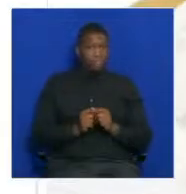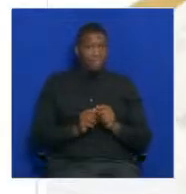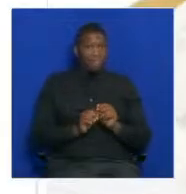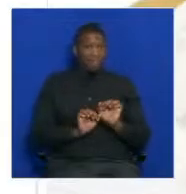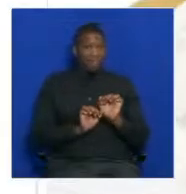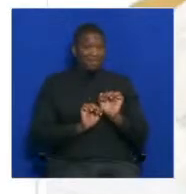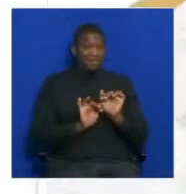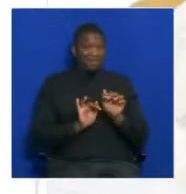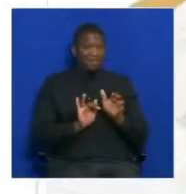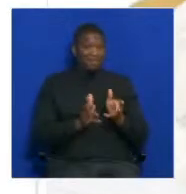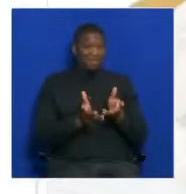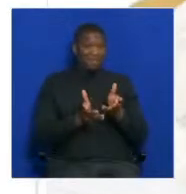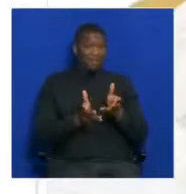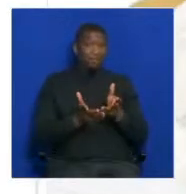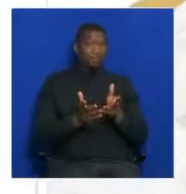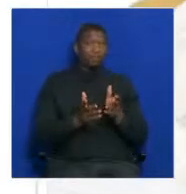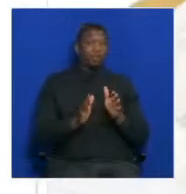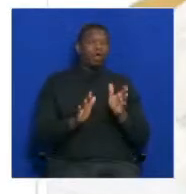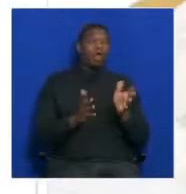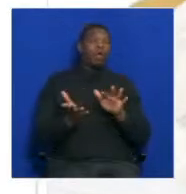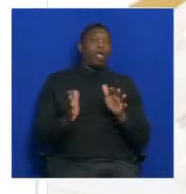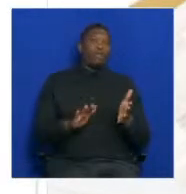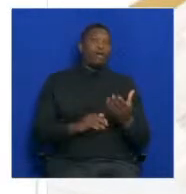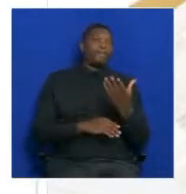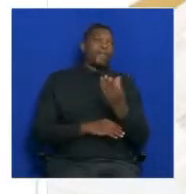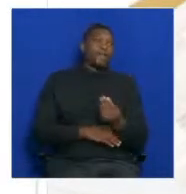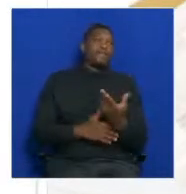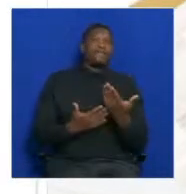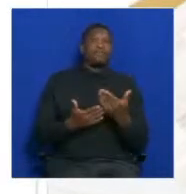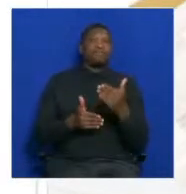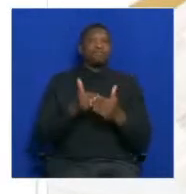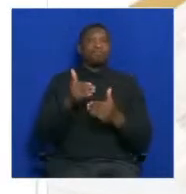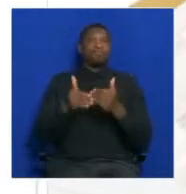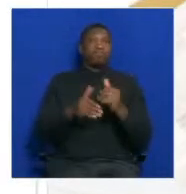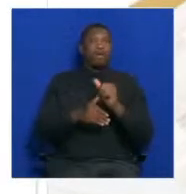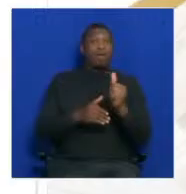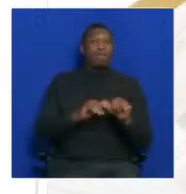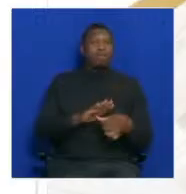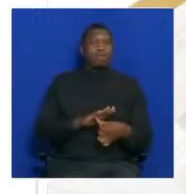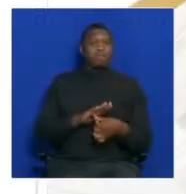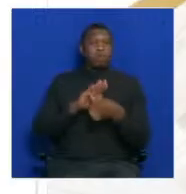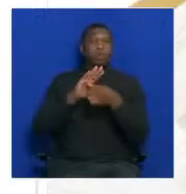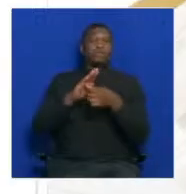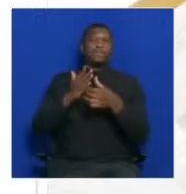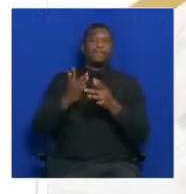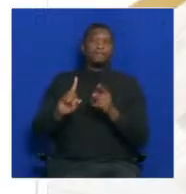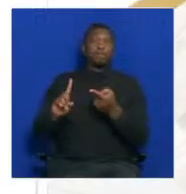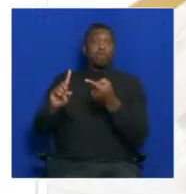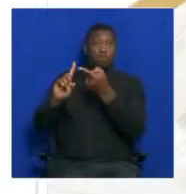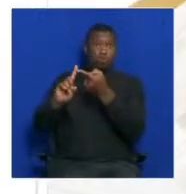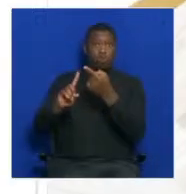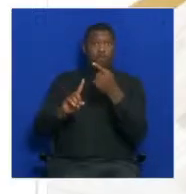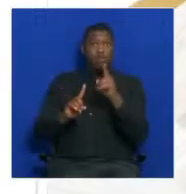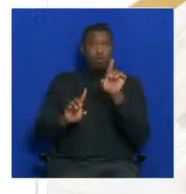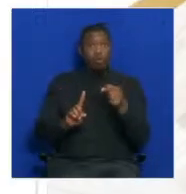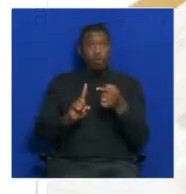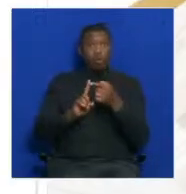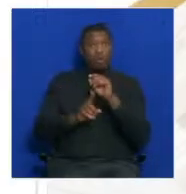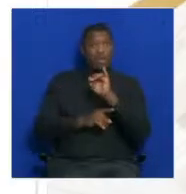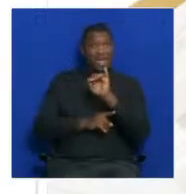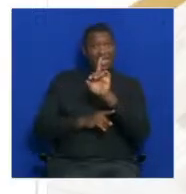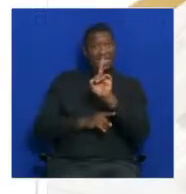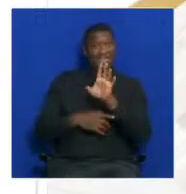There is, however, a further and equally important object: to insulate the ID from any allegation that